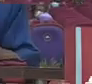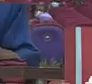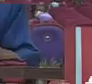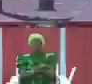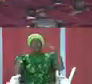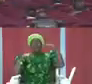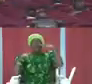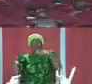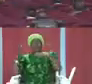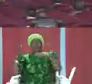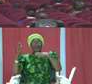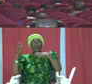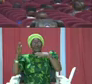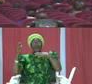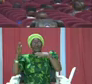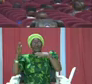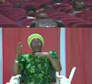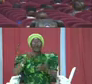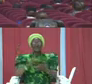that will give an energy